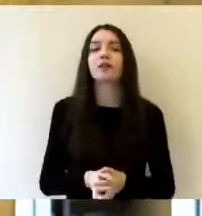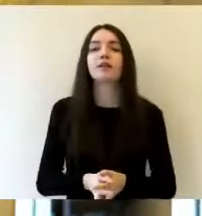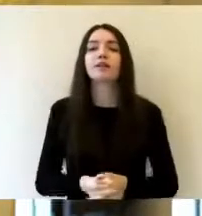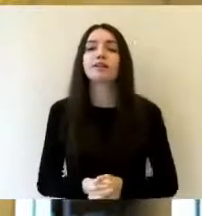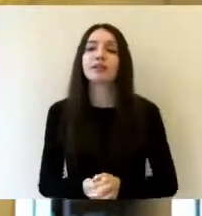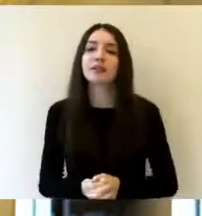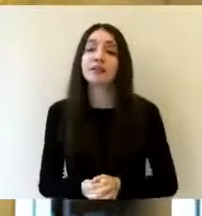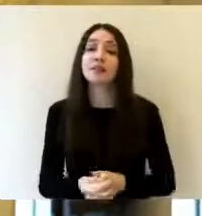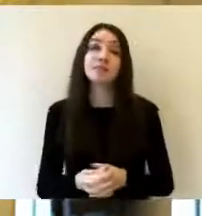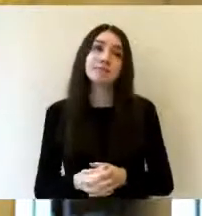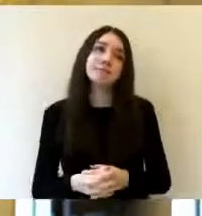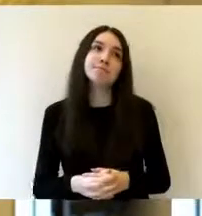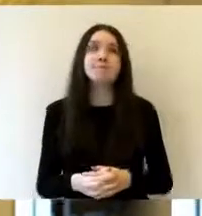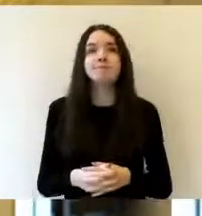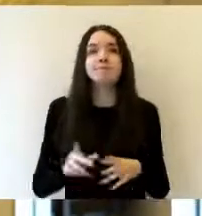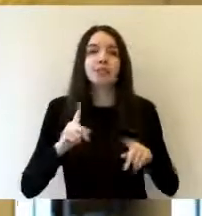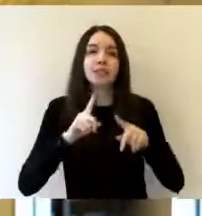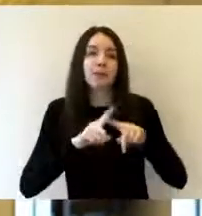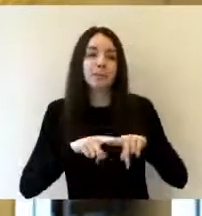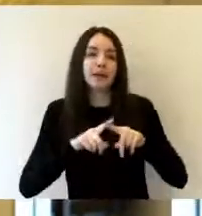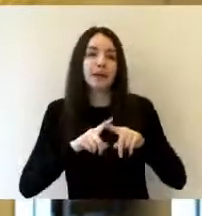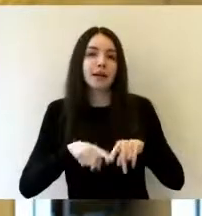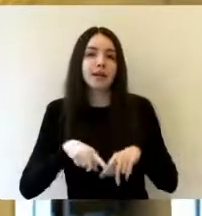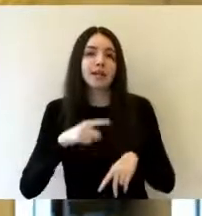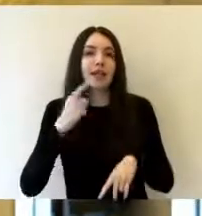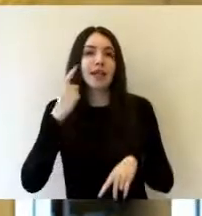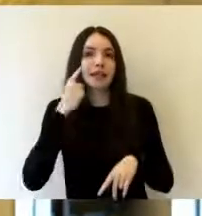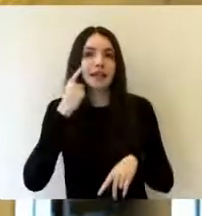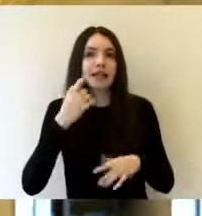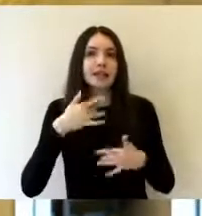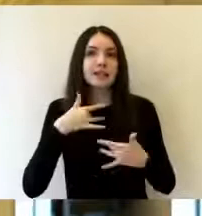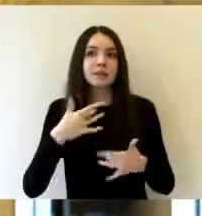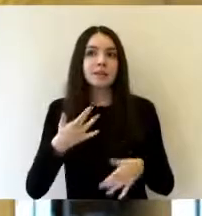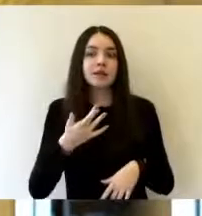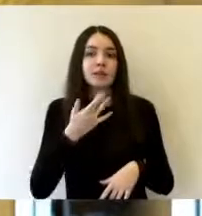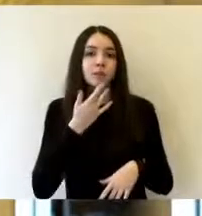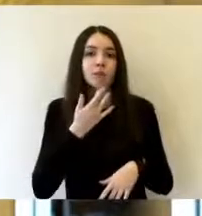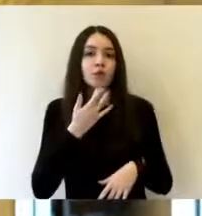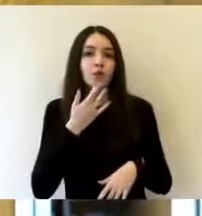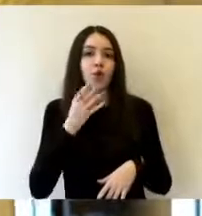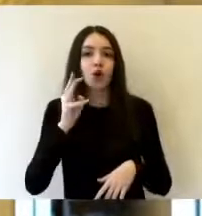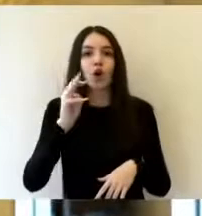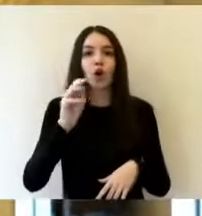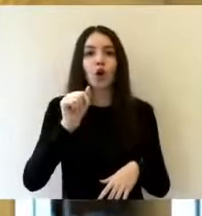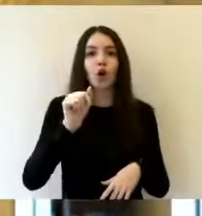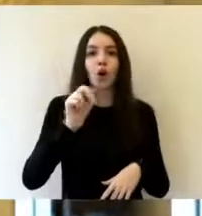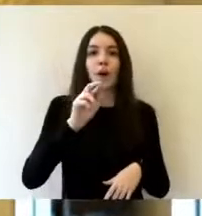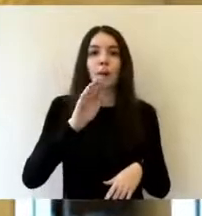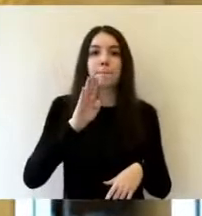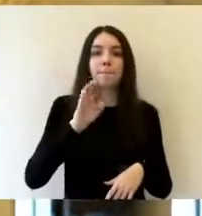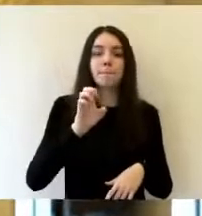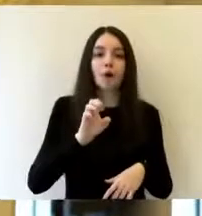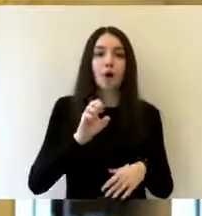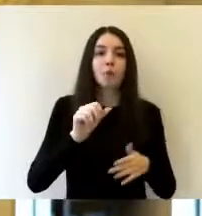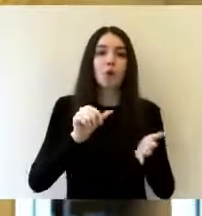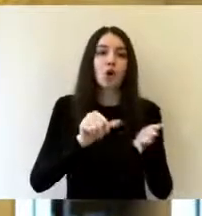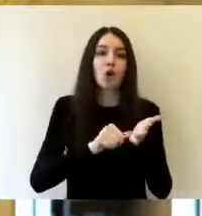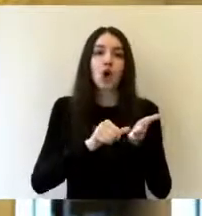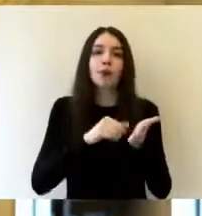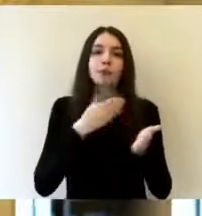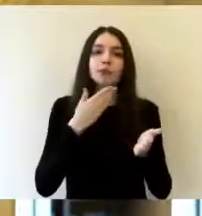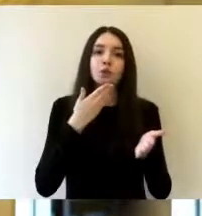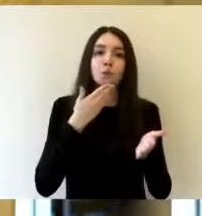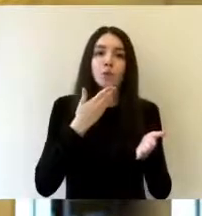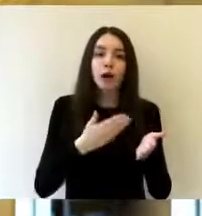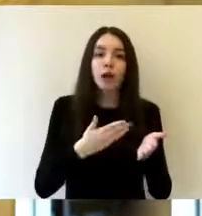know, it really depends. I think I do tend to favor, you know, marble because it carves well, it can work well, it has